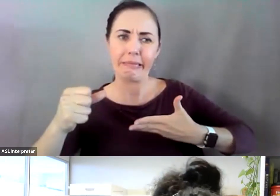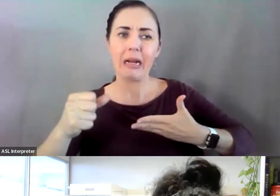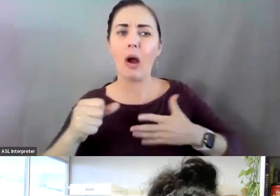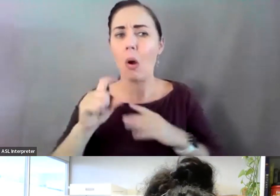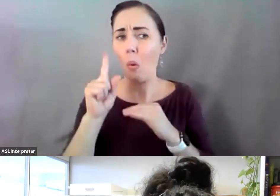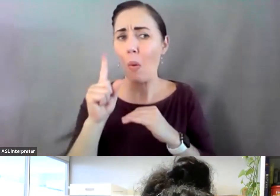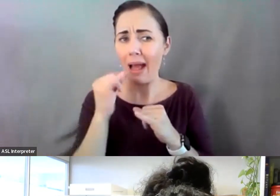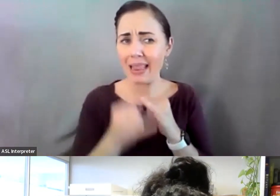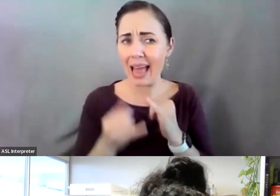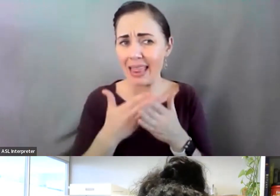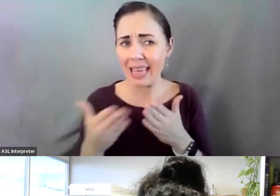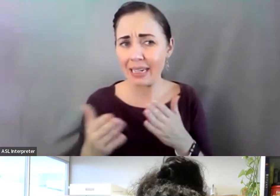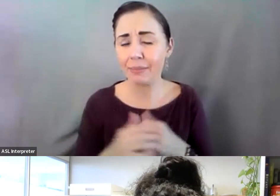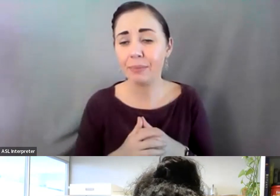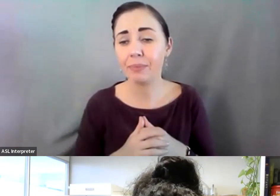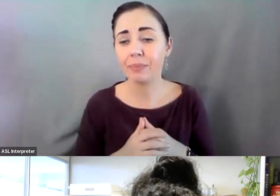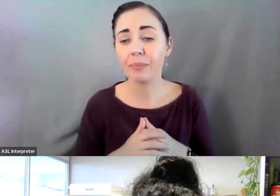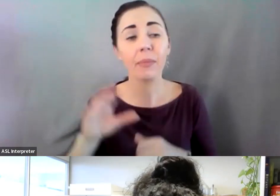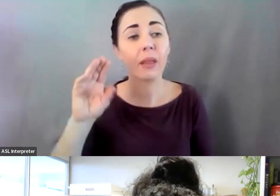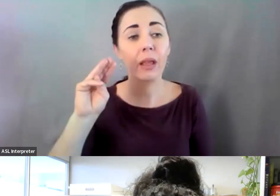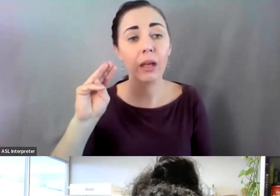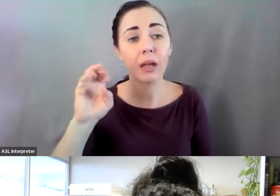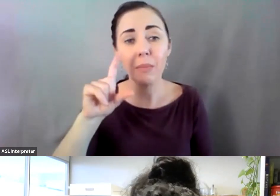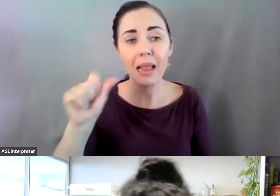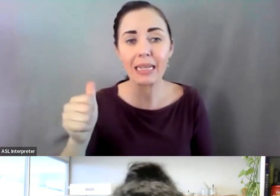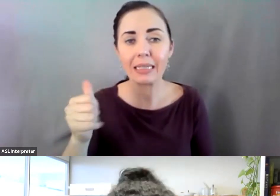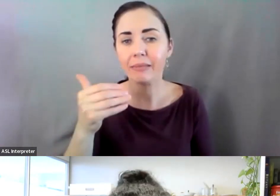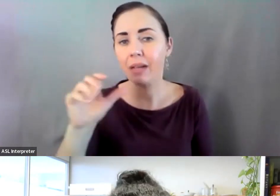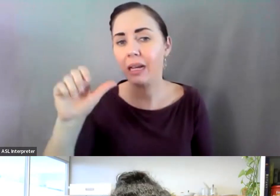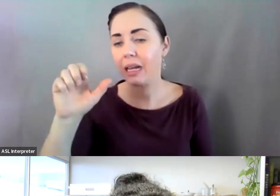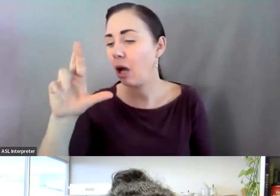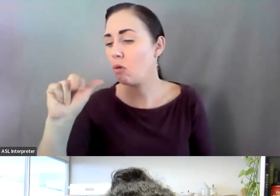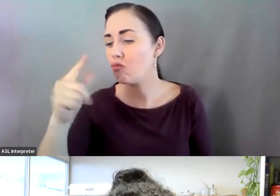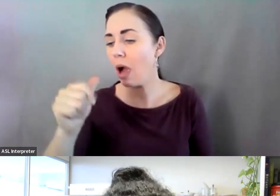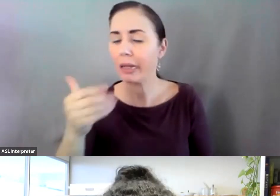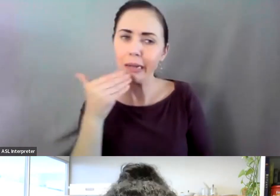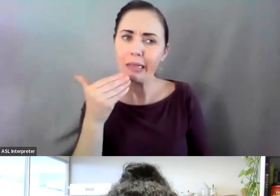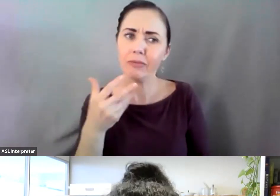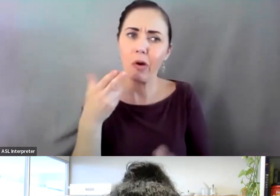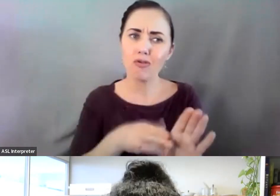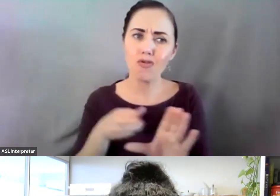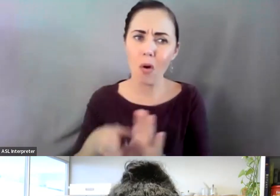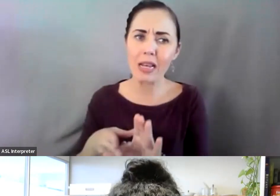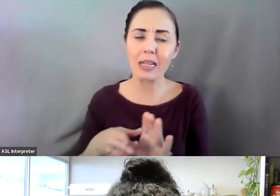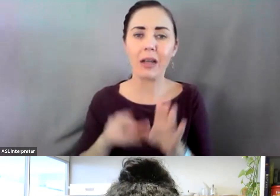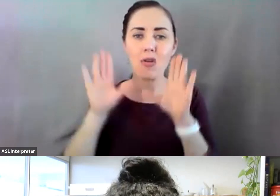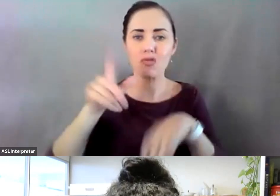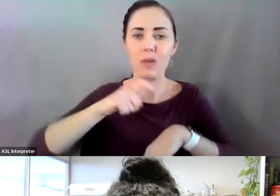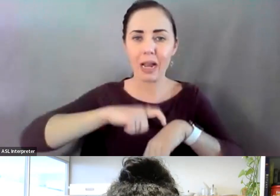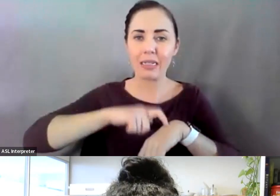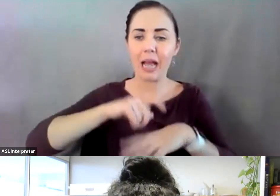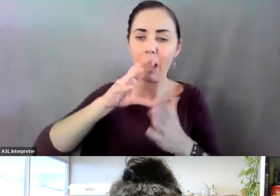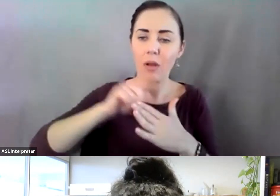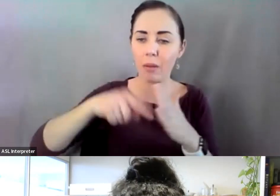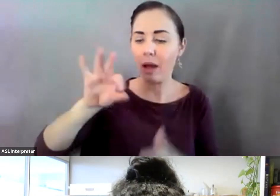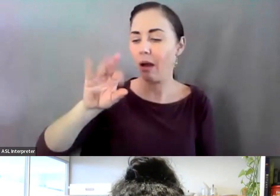one last thing we need to do. But Melissa, Aranga, thank you so much for joining us today. We've had a great time learning about